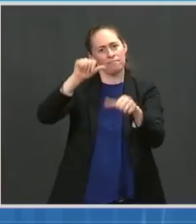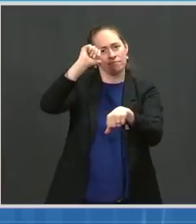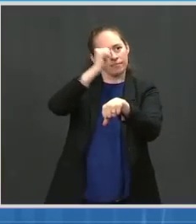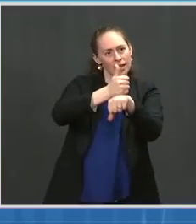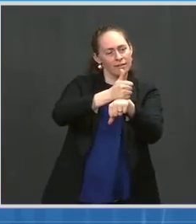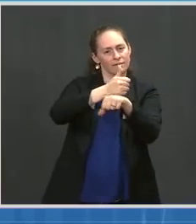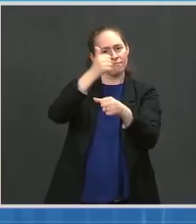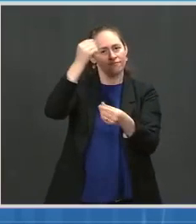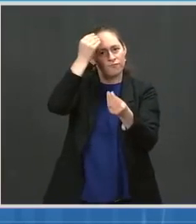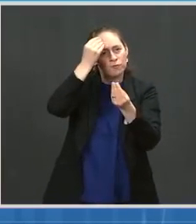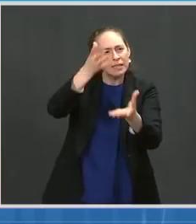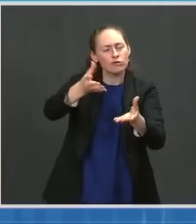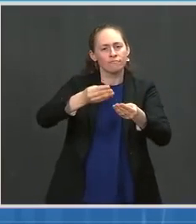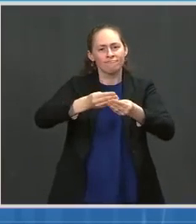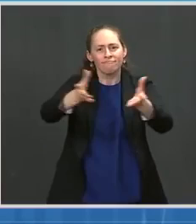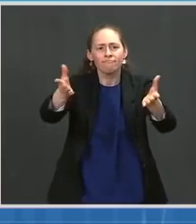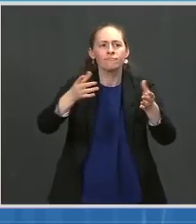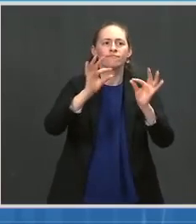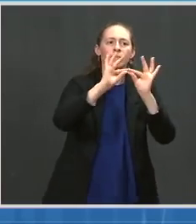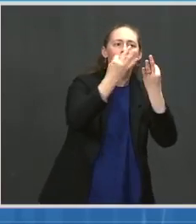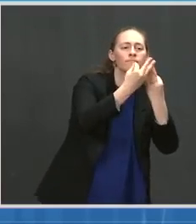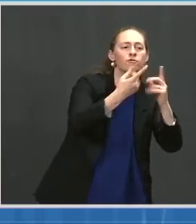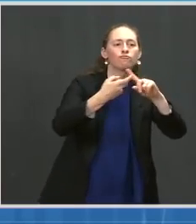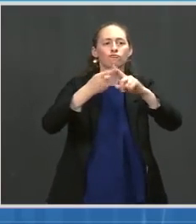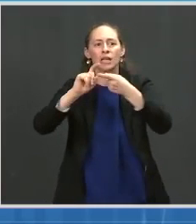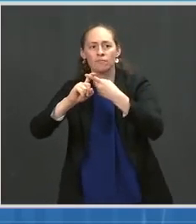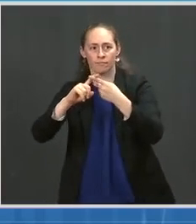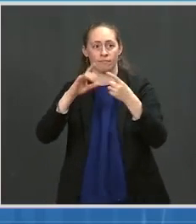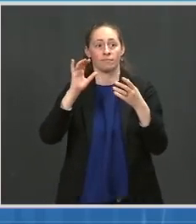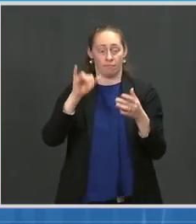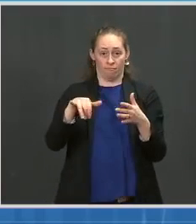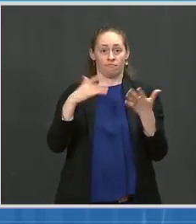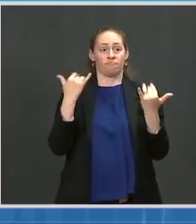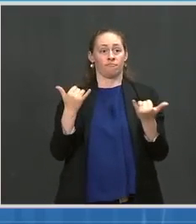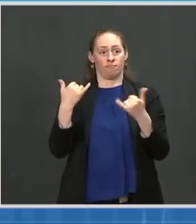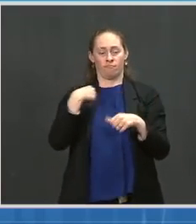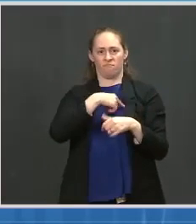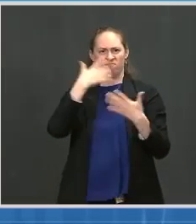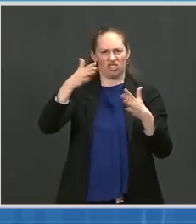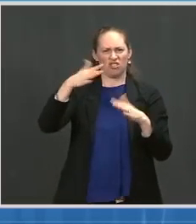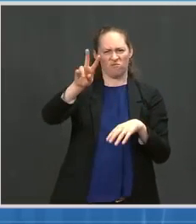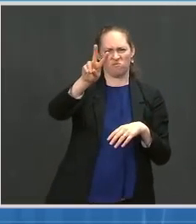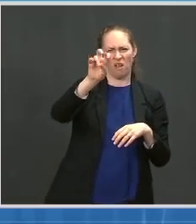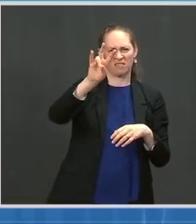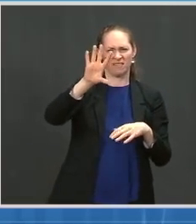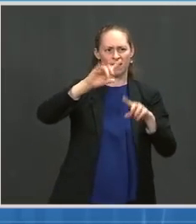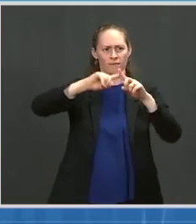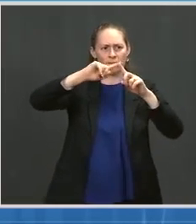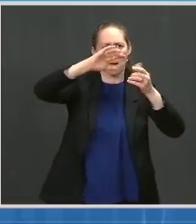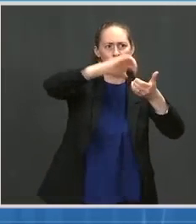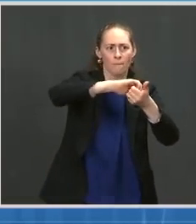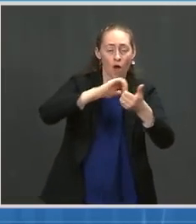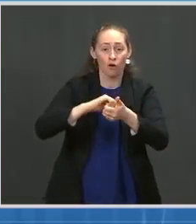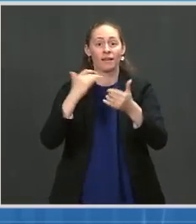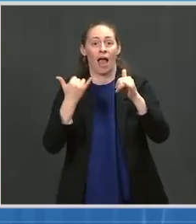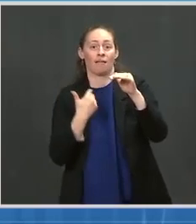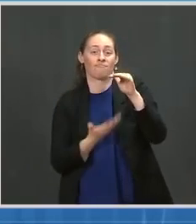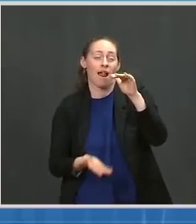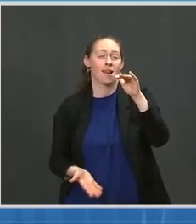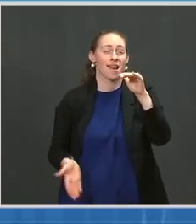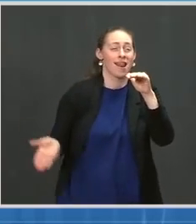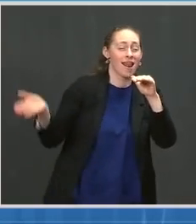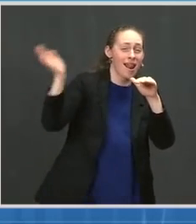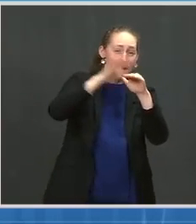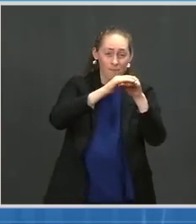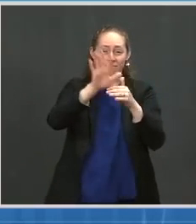week since our launch, we've gone from 275 partners to nearly 5,000. And these partners